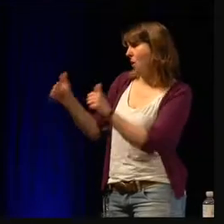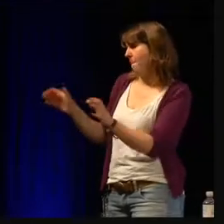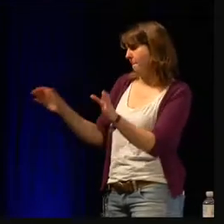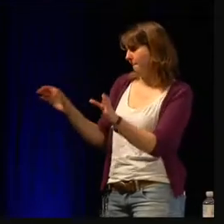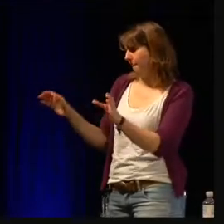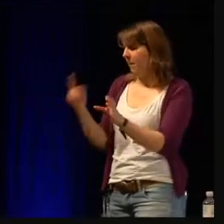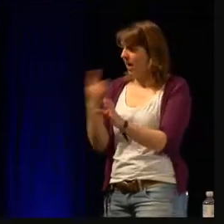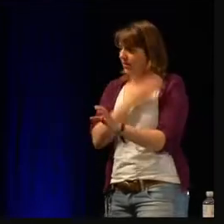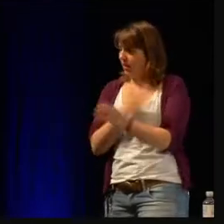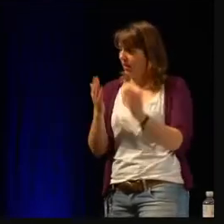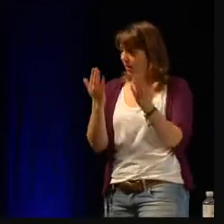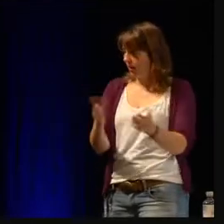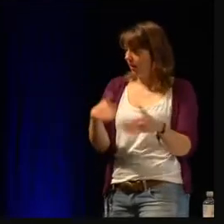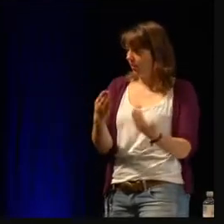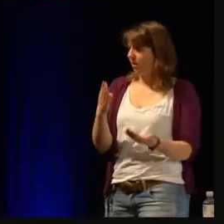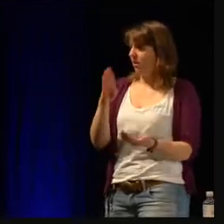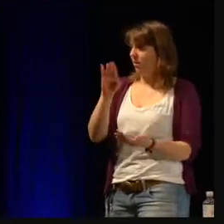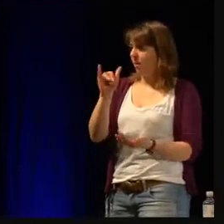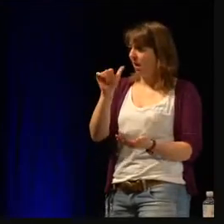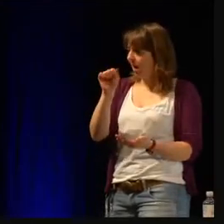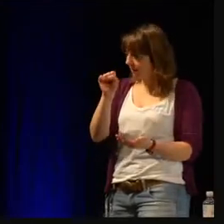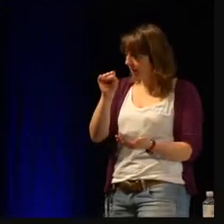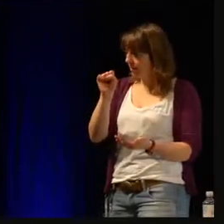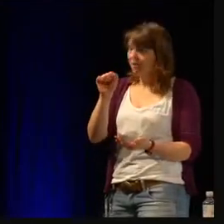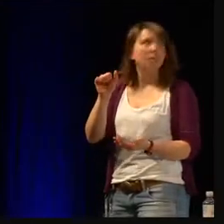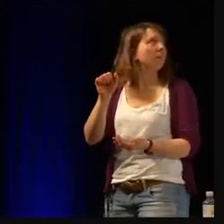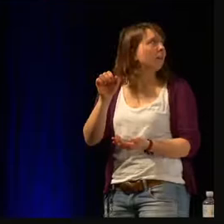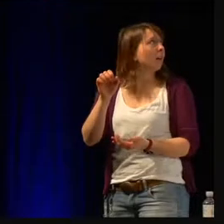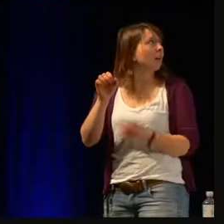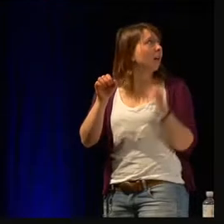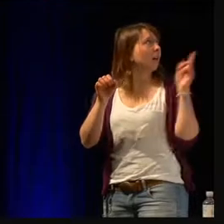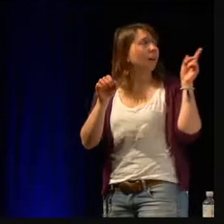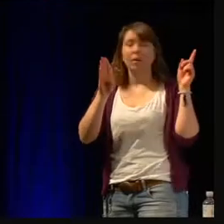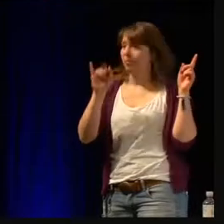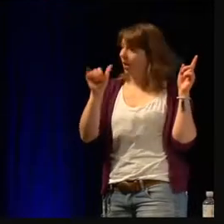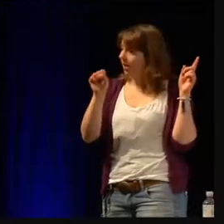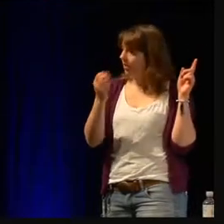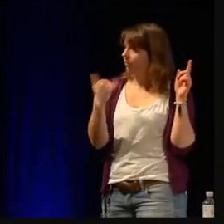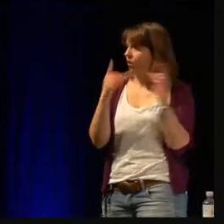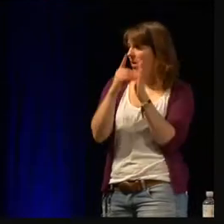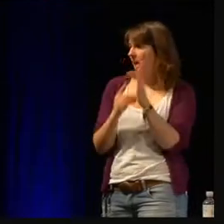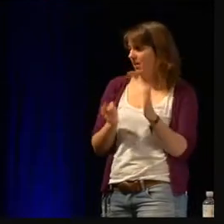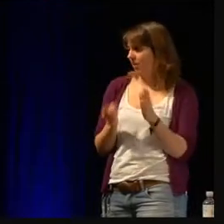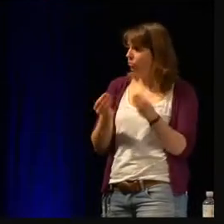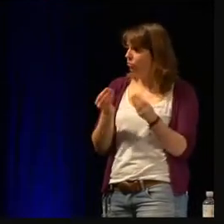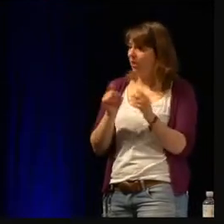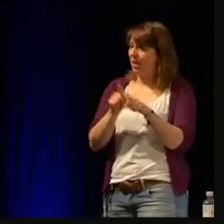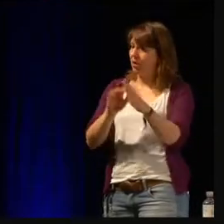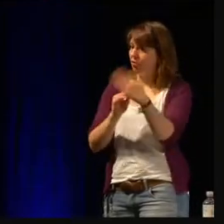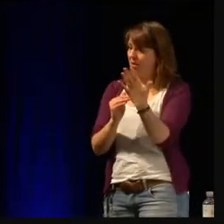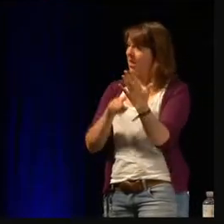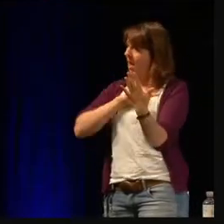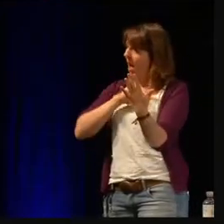is something that we call bias. There are two biases. One is the bias of data, our own